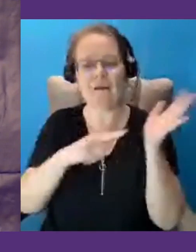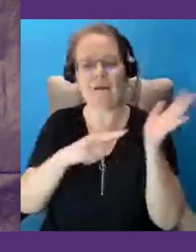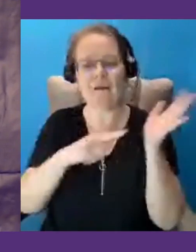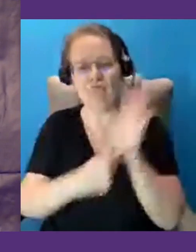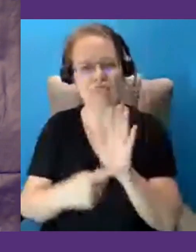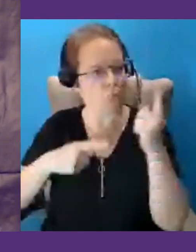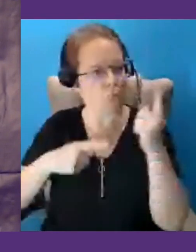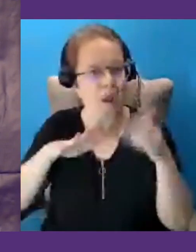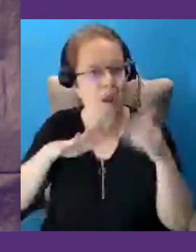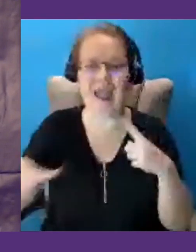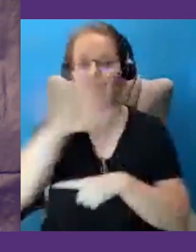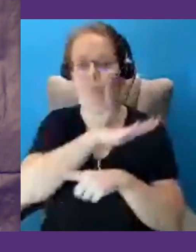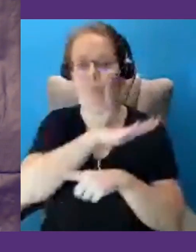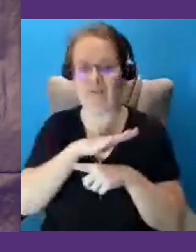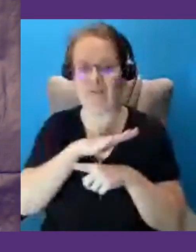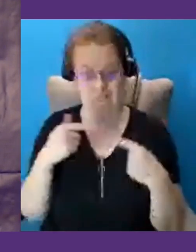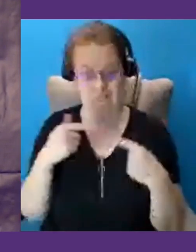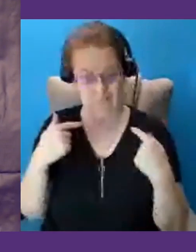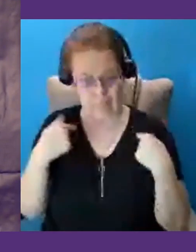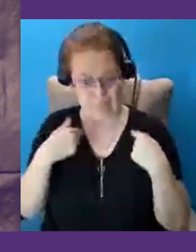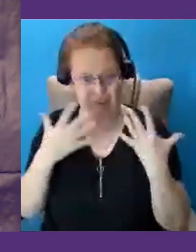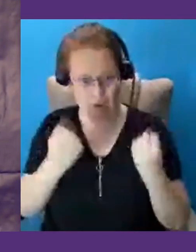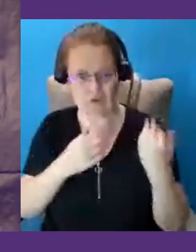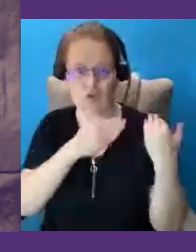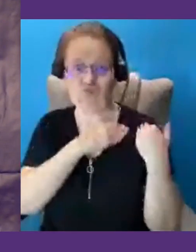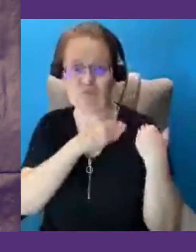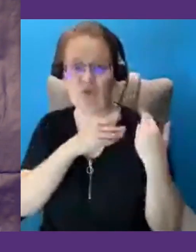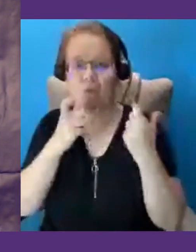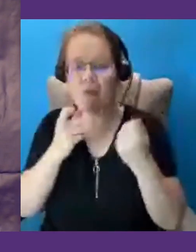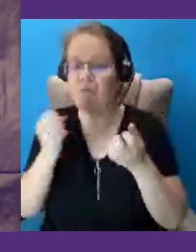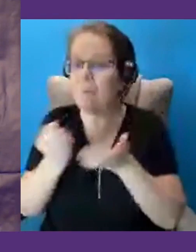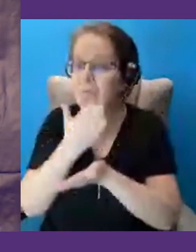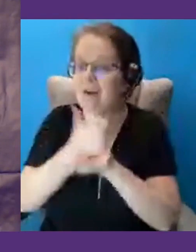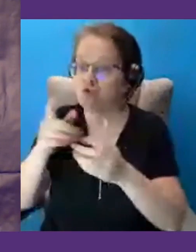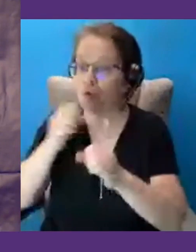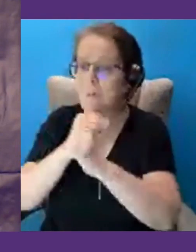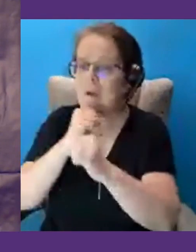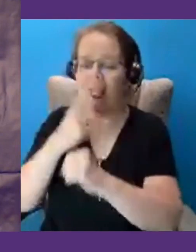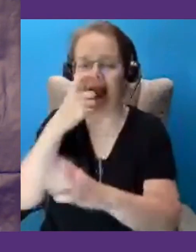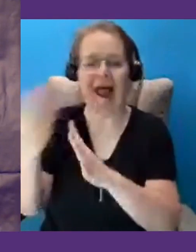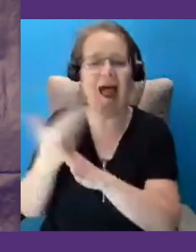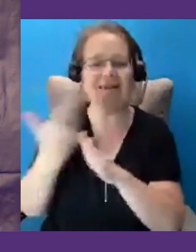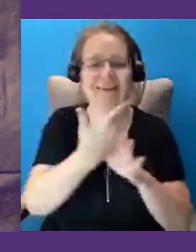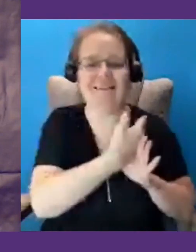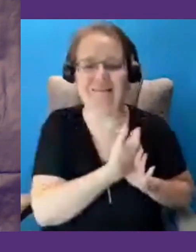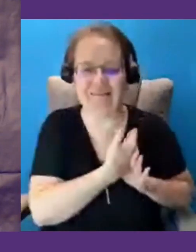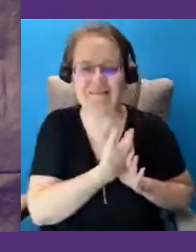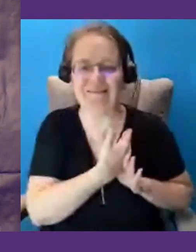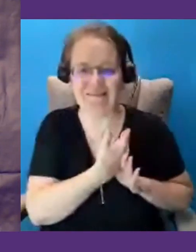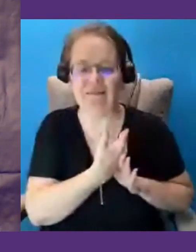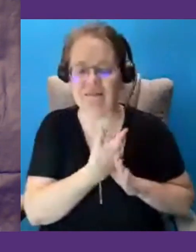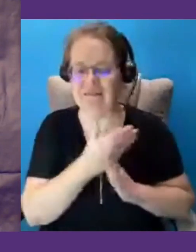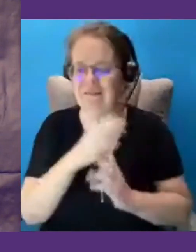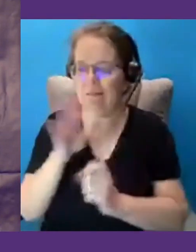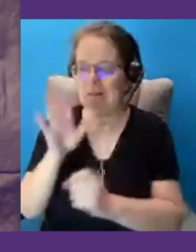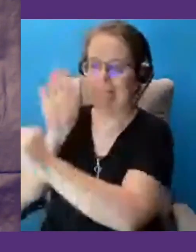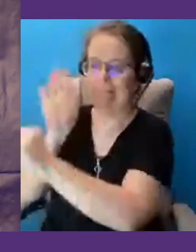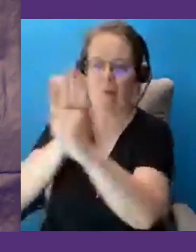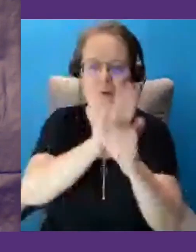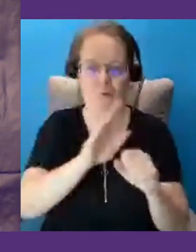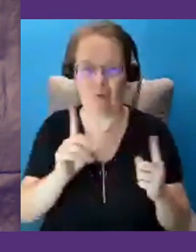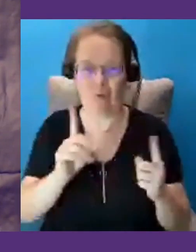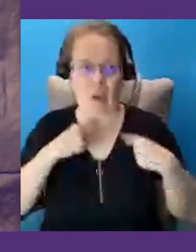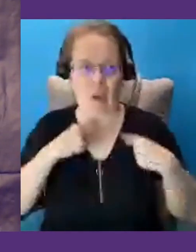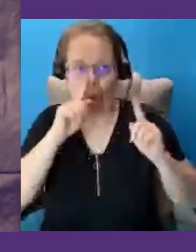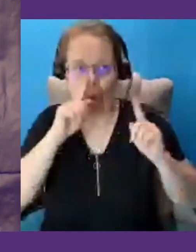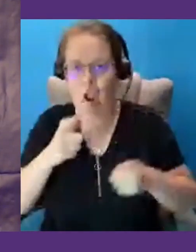an absolute responsibility to ensure that media can be accessed by everyone. But we can't do that alone. So we